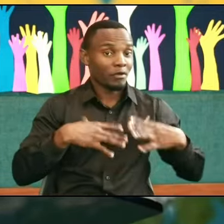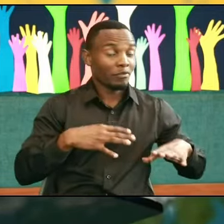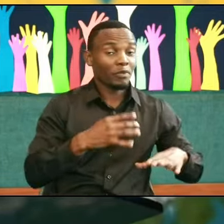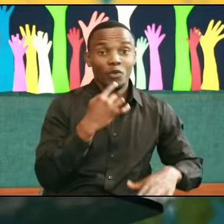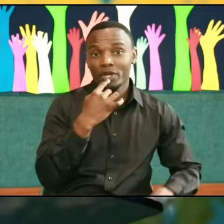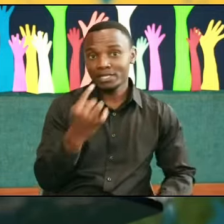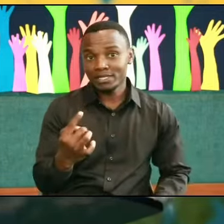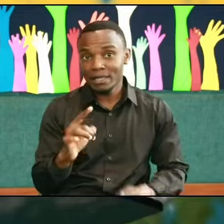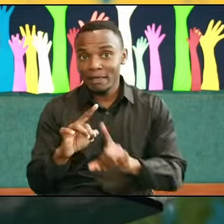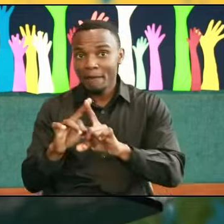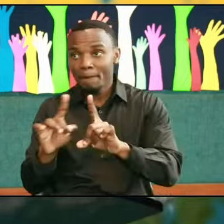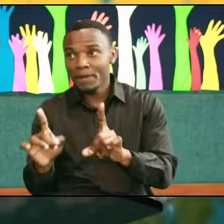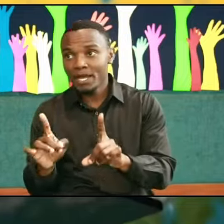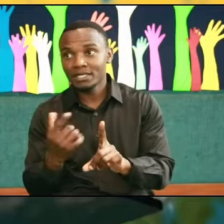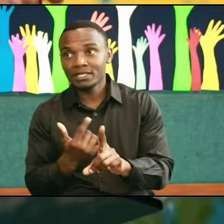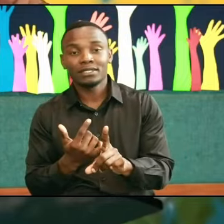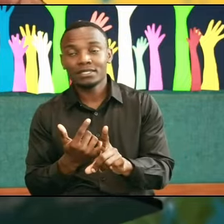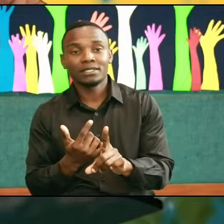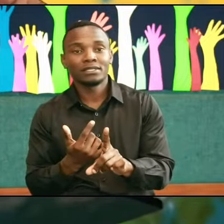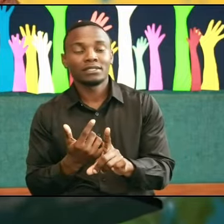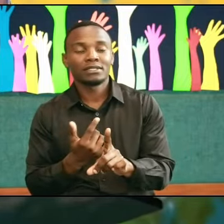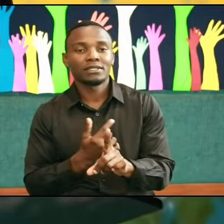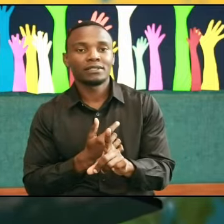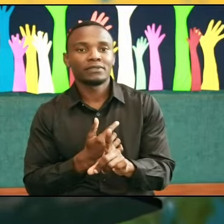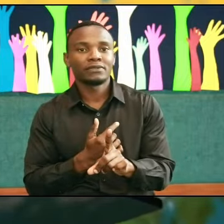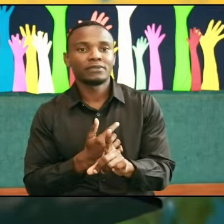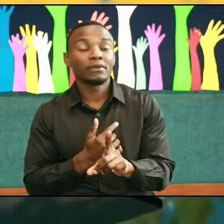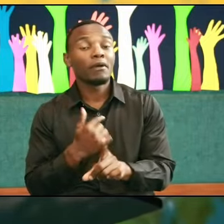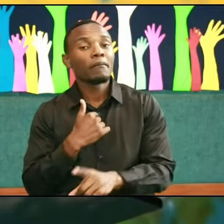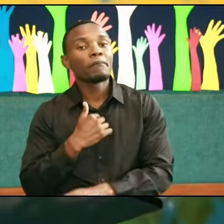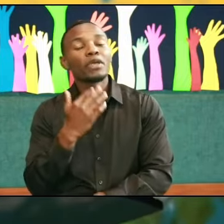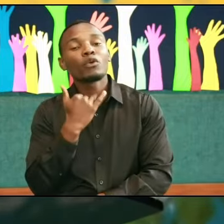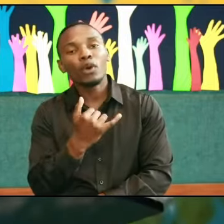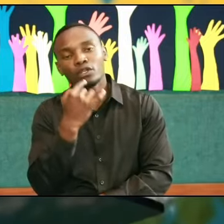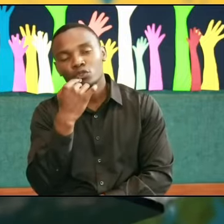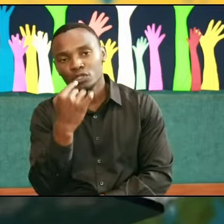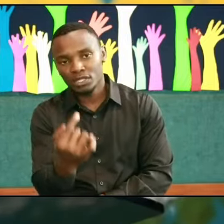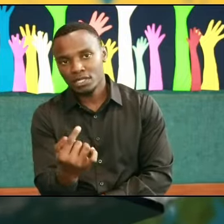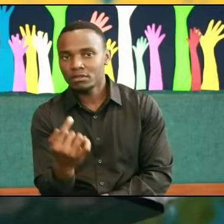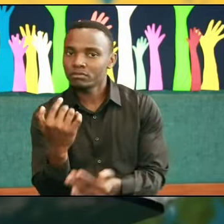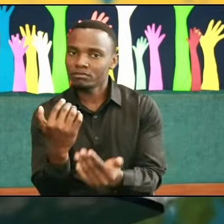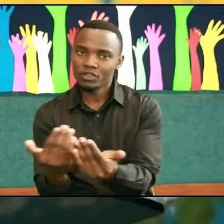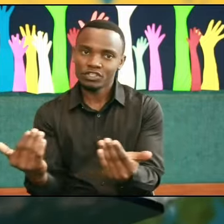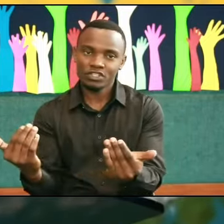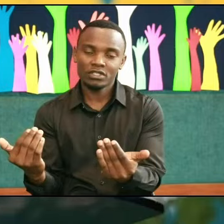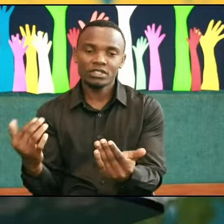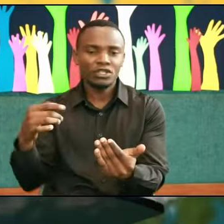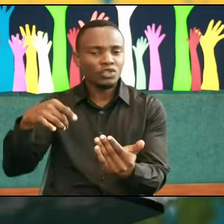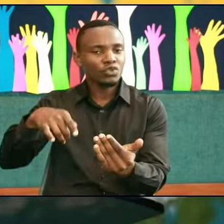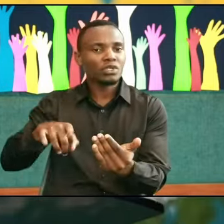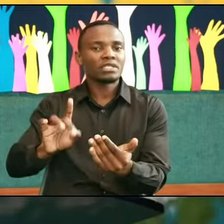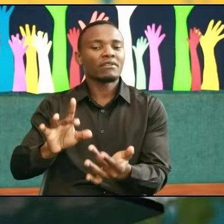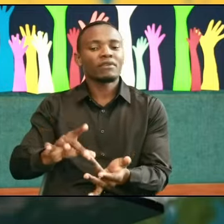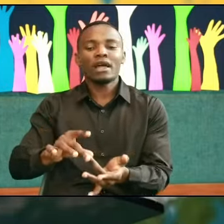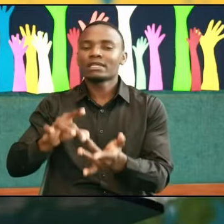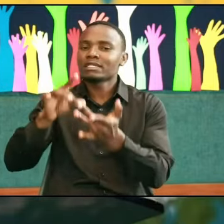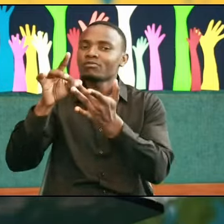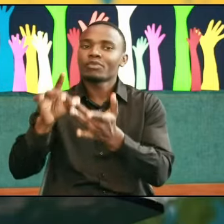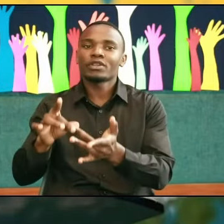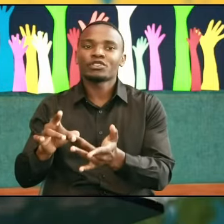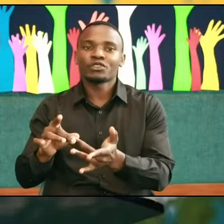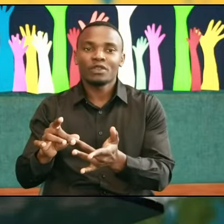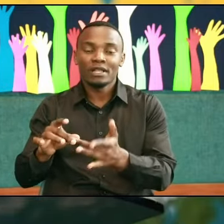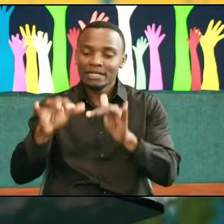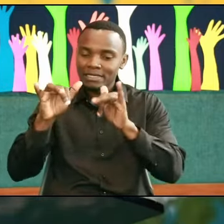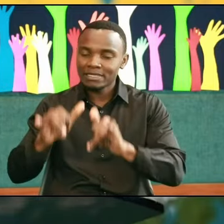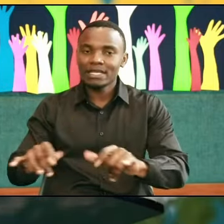But that's what the world will say to you. But I want to say to you, children, you are special as you are in